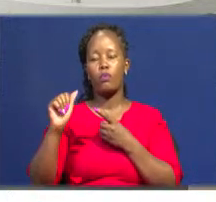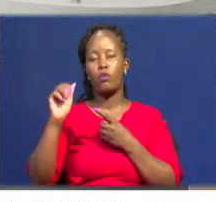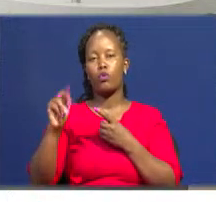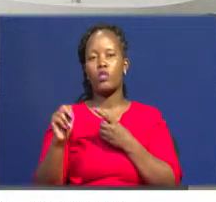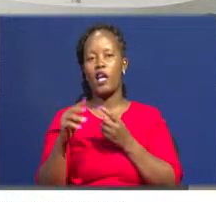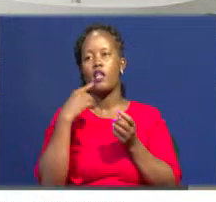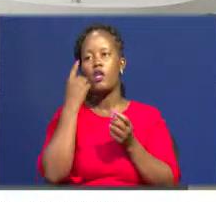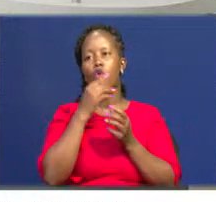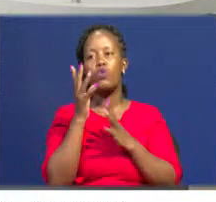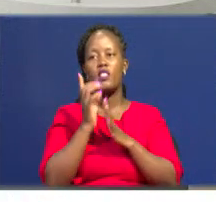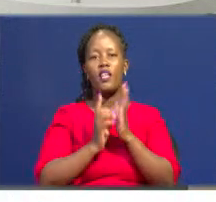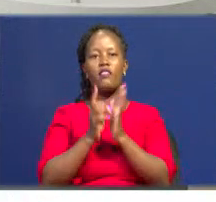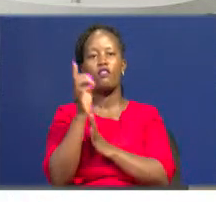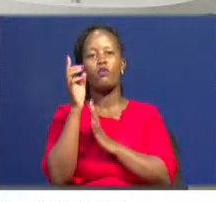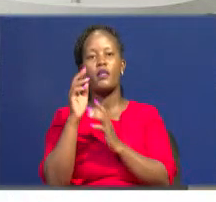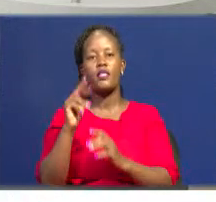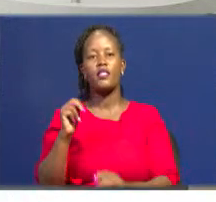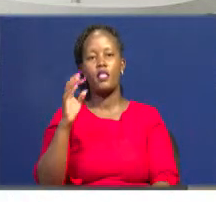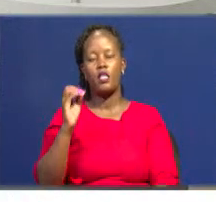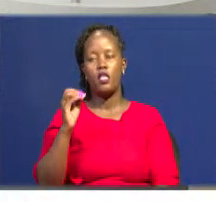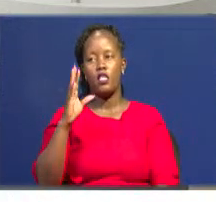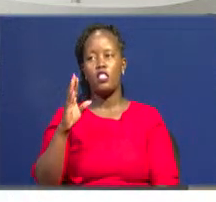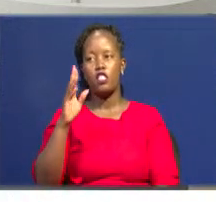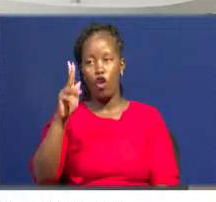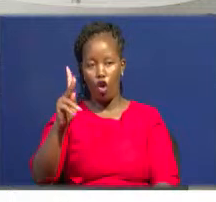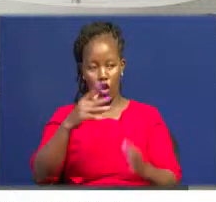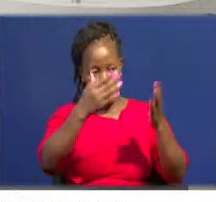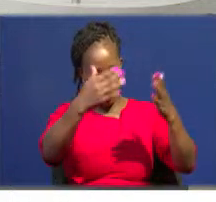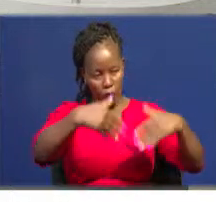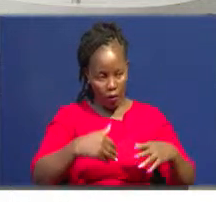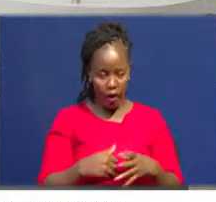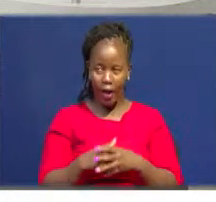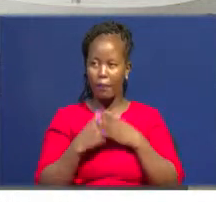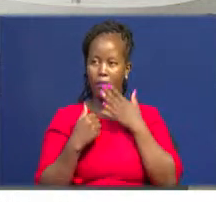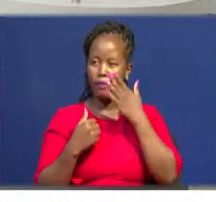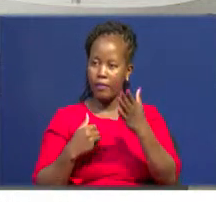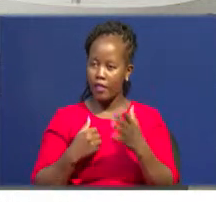development lead at the National Olympics Committee of Kenya. Welcome. Thank you.